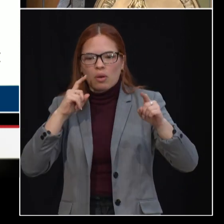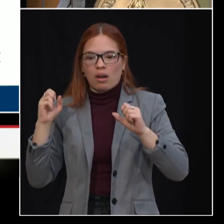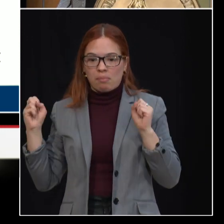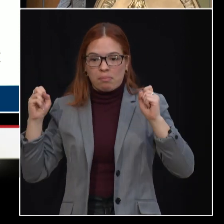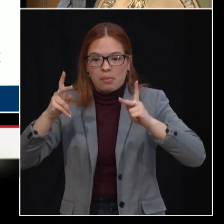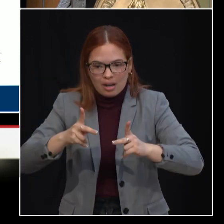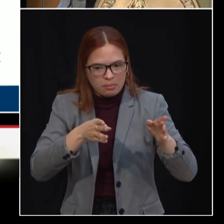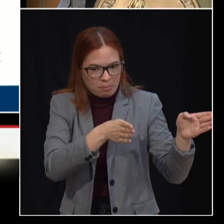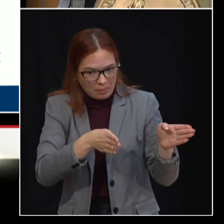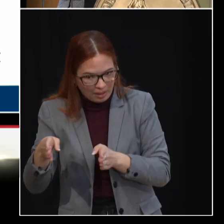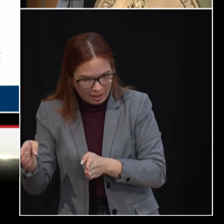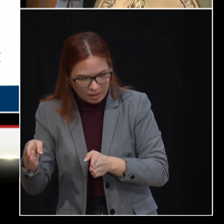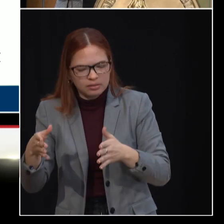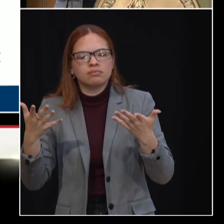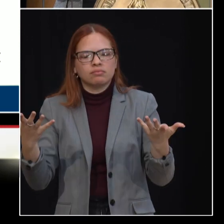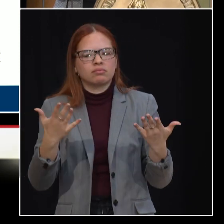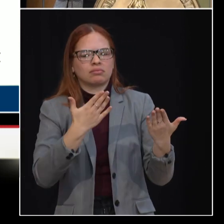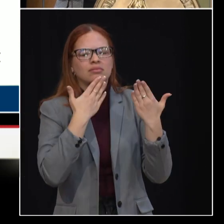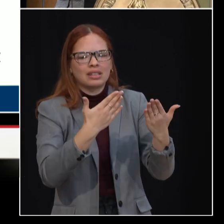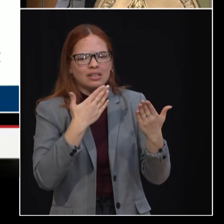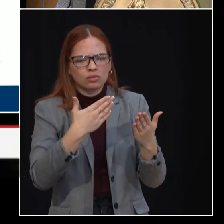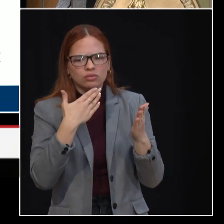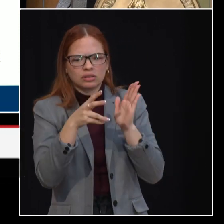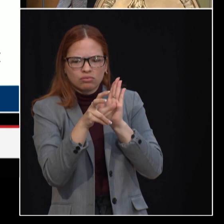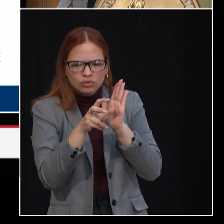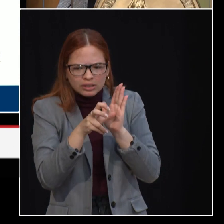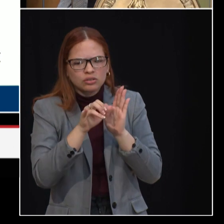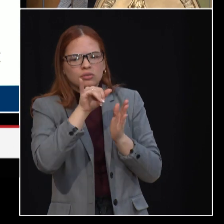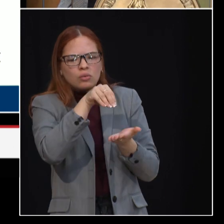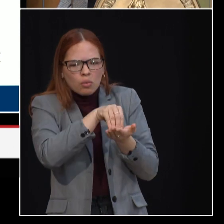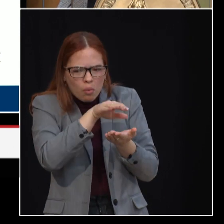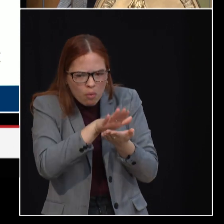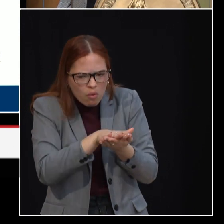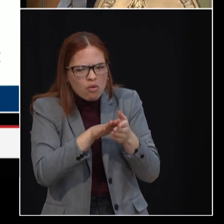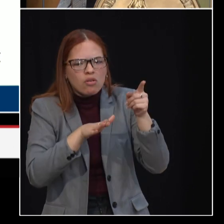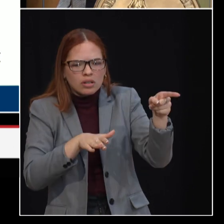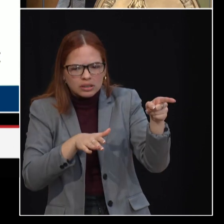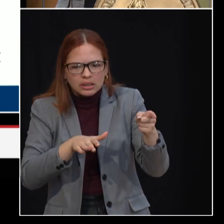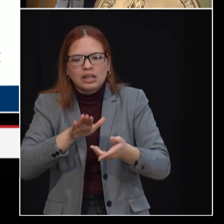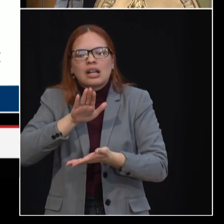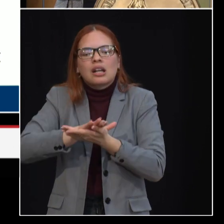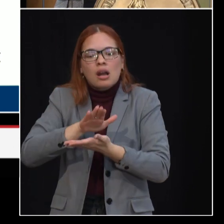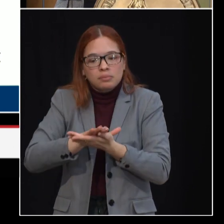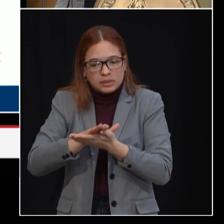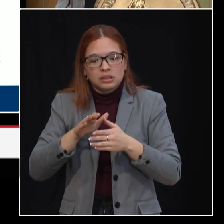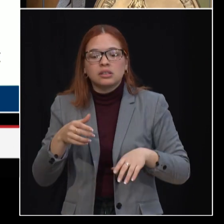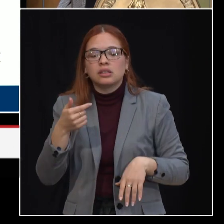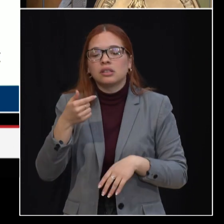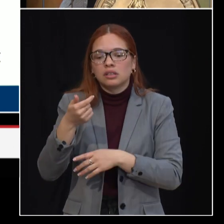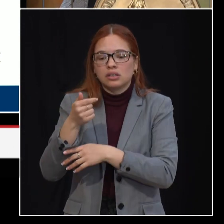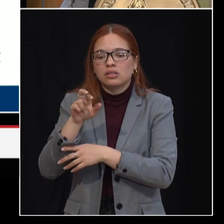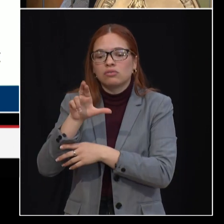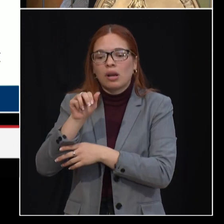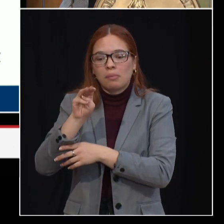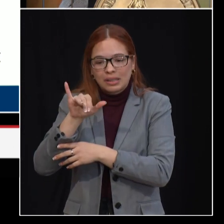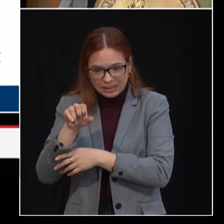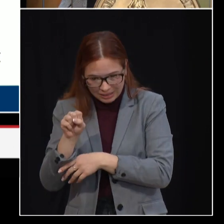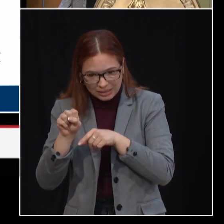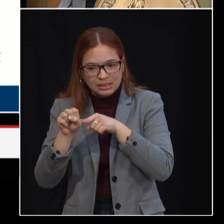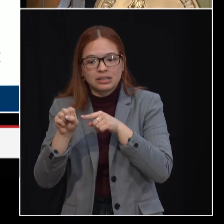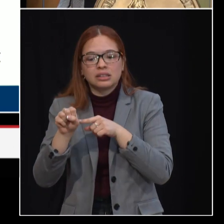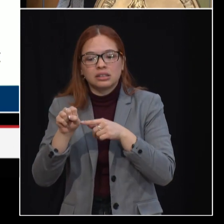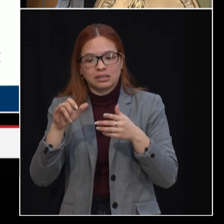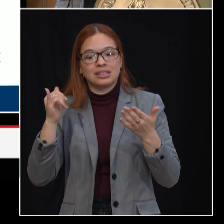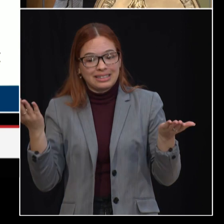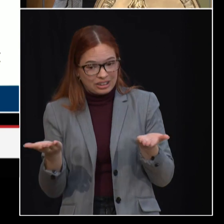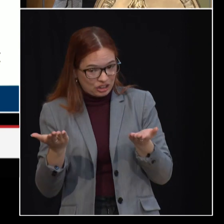the Recording Academy, or as you all know it, our Grammys chapter here in Washington, D.C., as well as the Kennedy